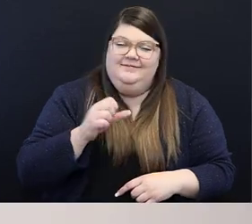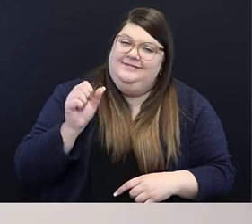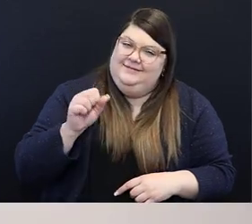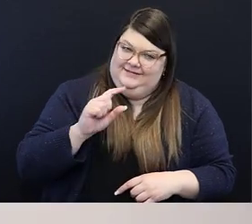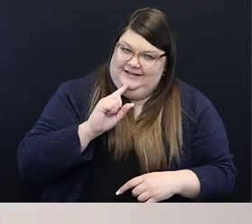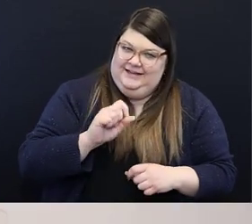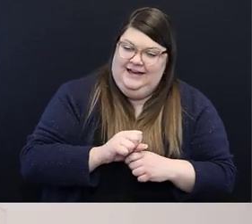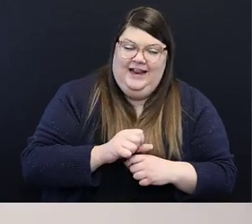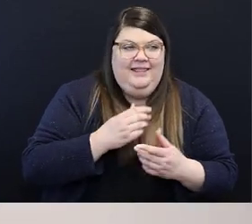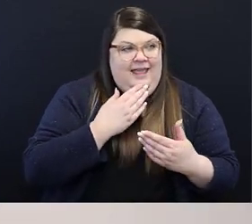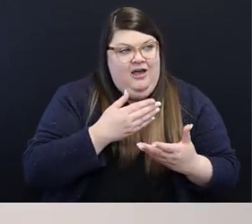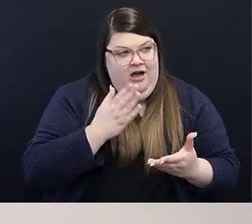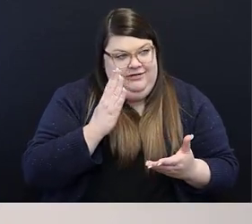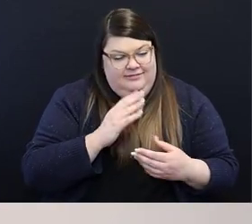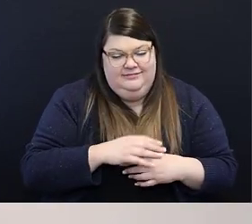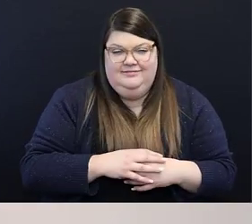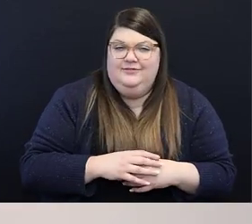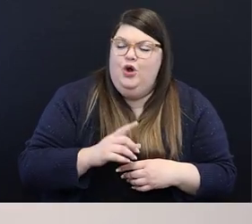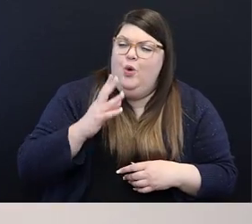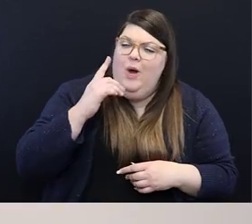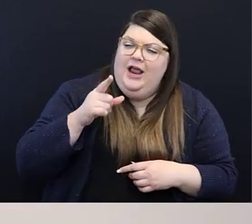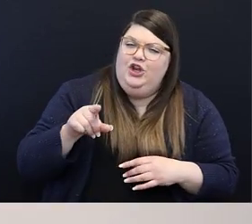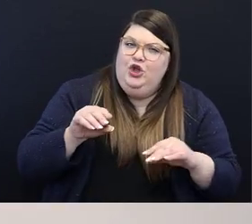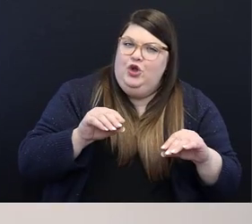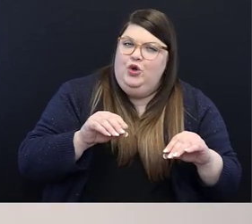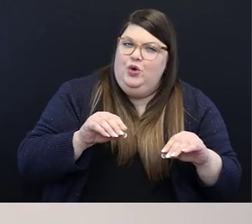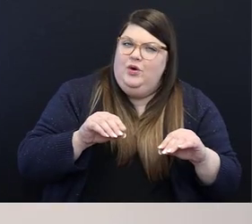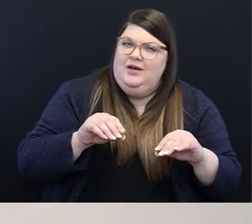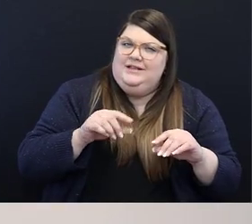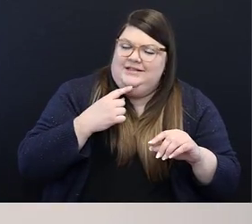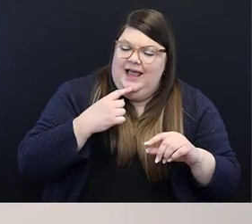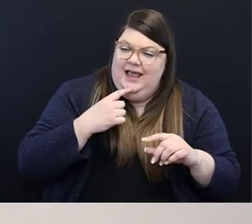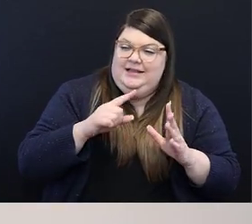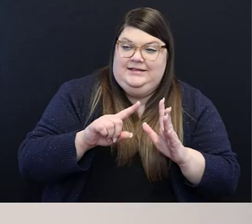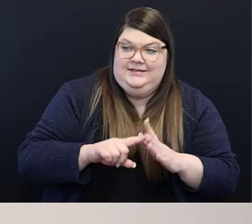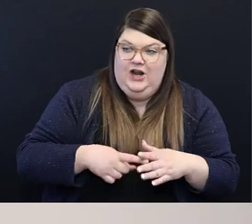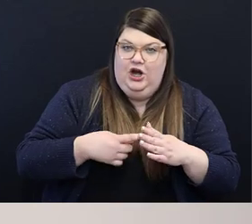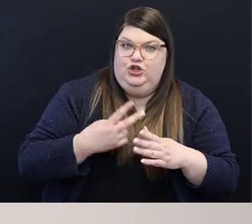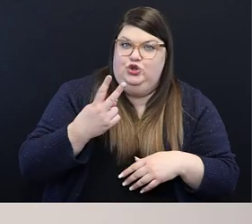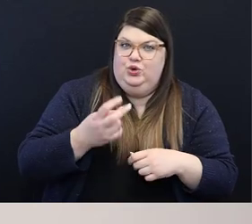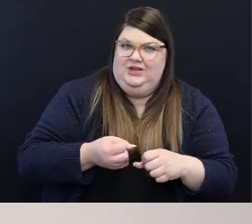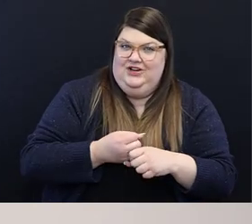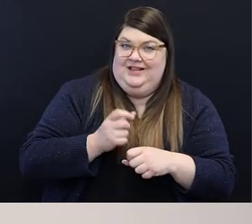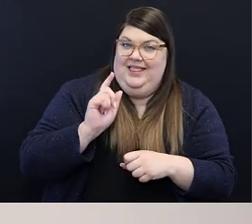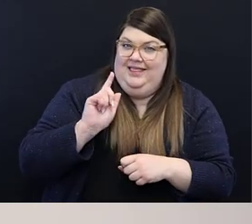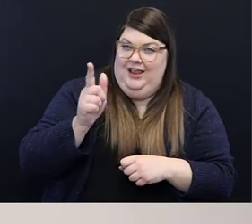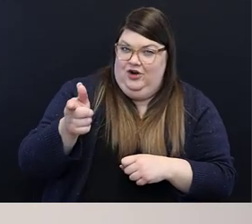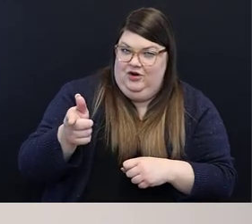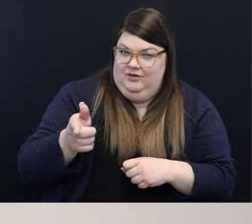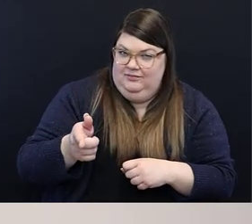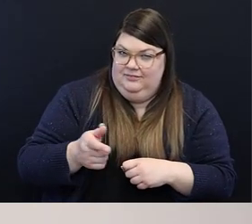did. Thank God. Why do you put the needle down 2 years later?